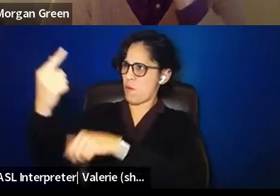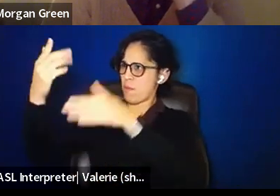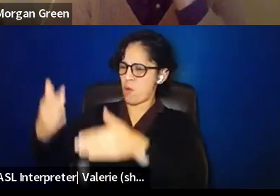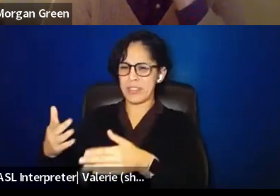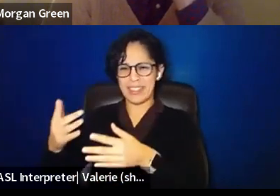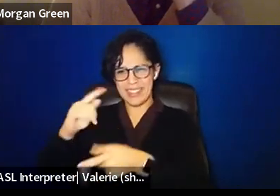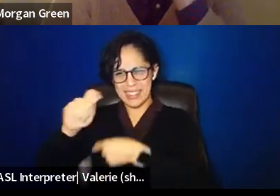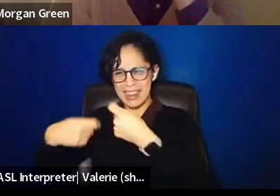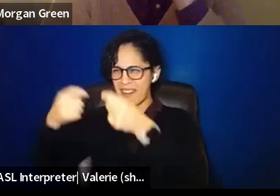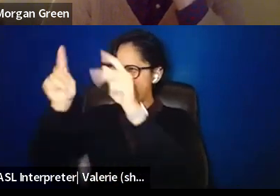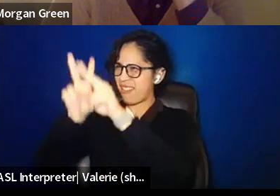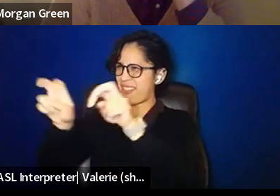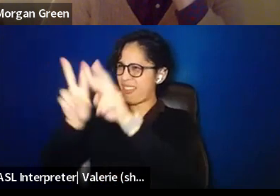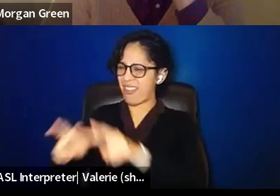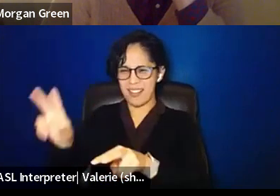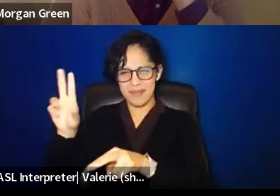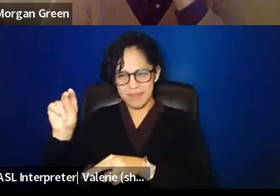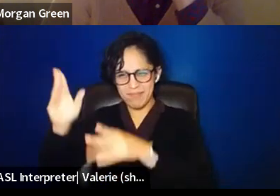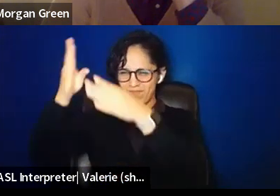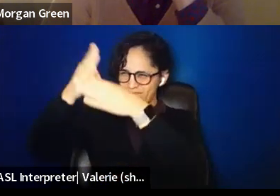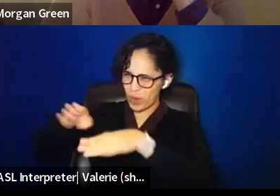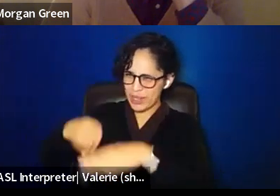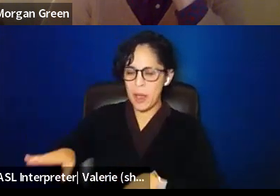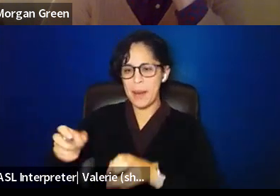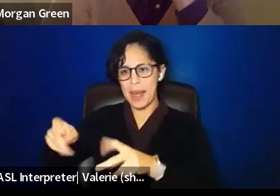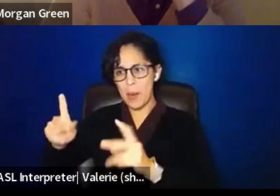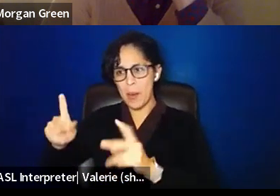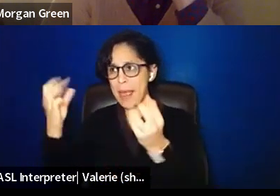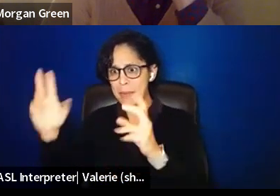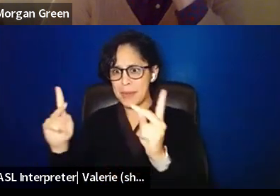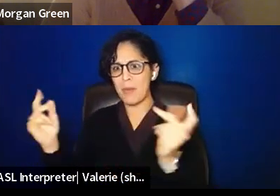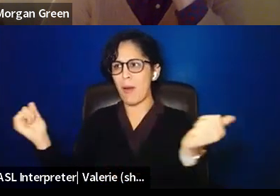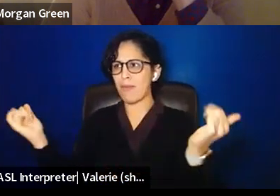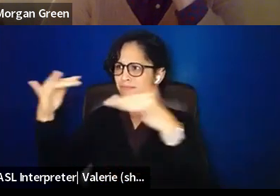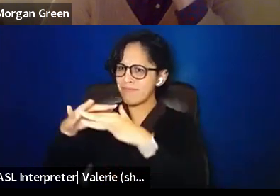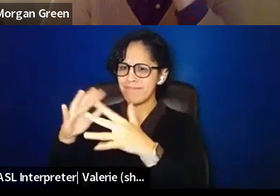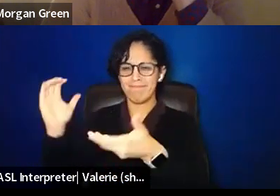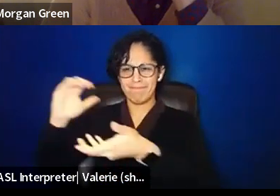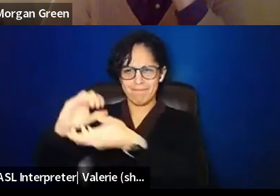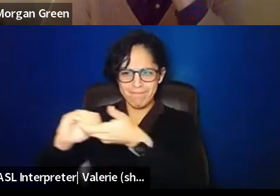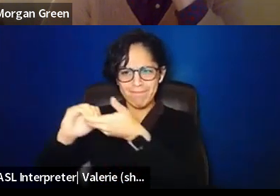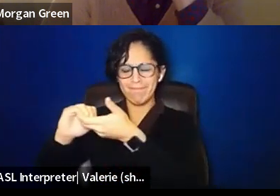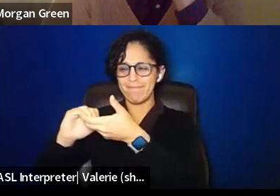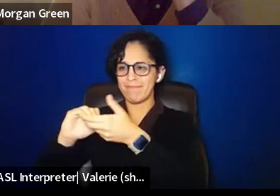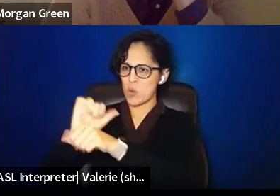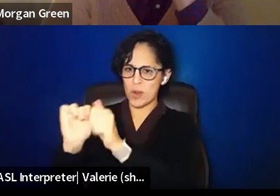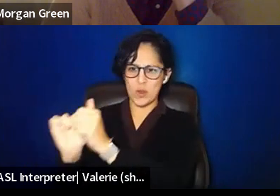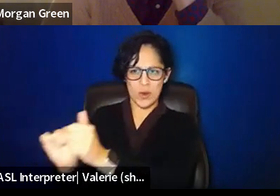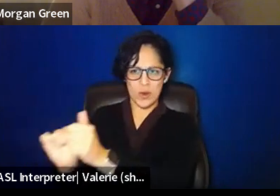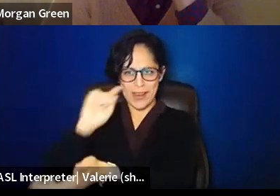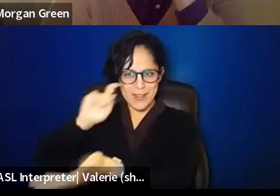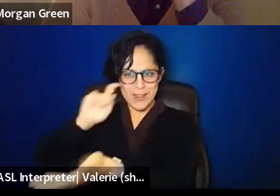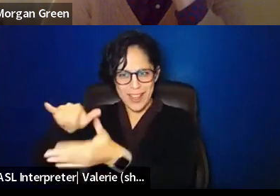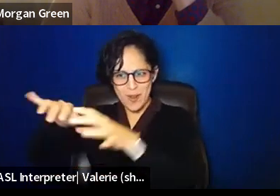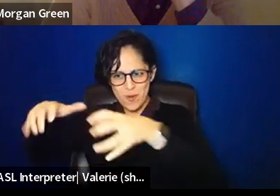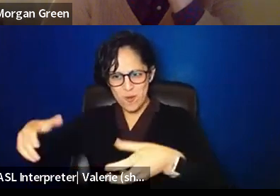the many people who are part of the institution or organization to work together and to acknowledge that group work and to